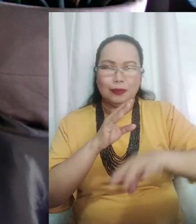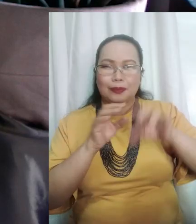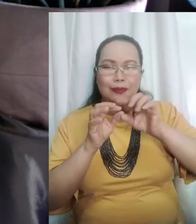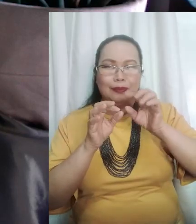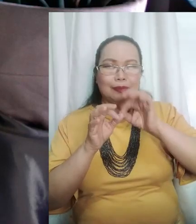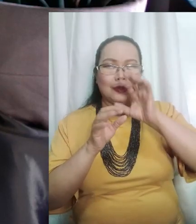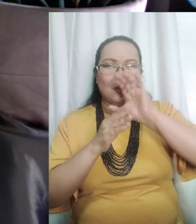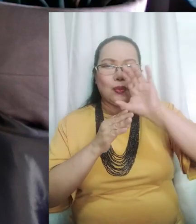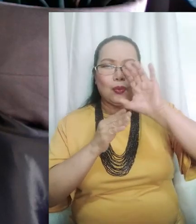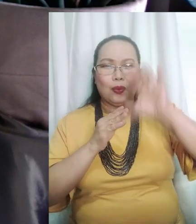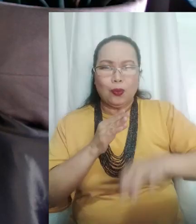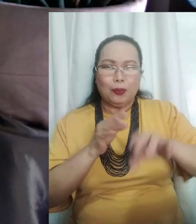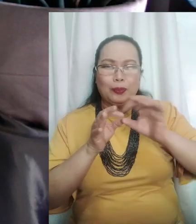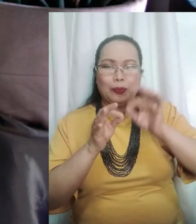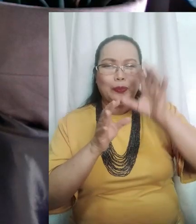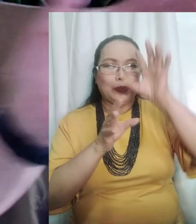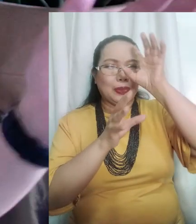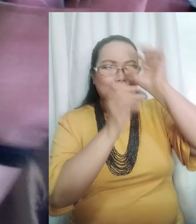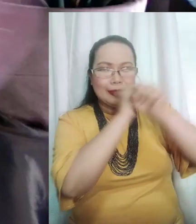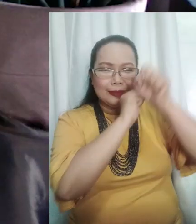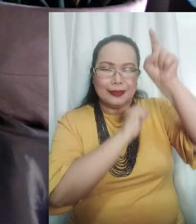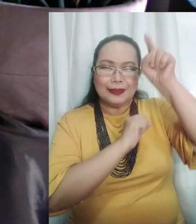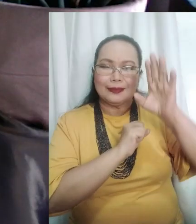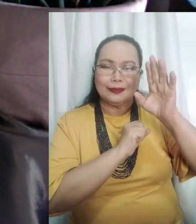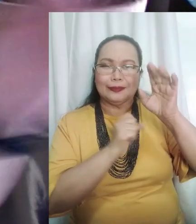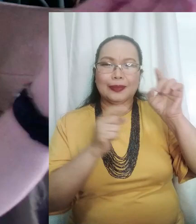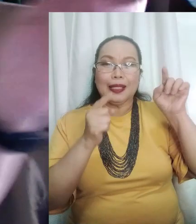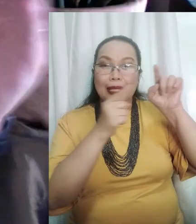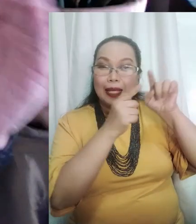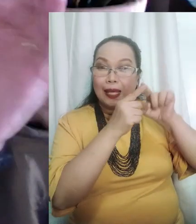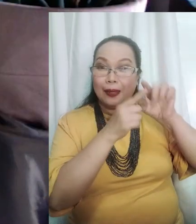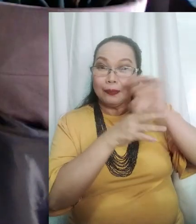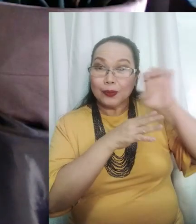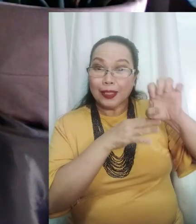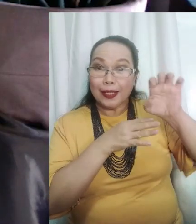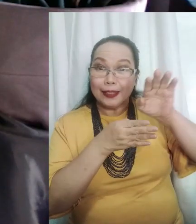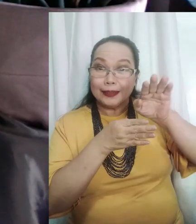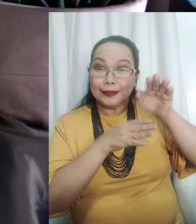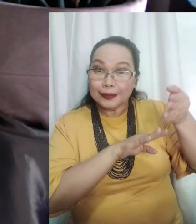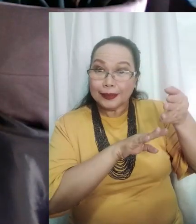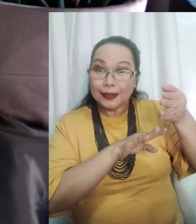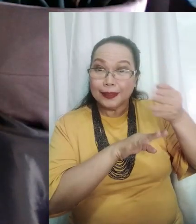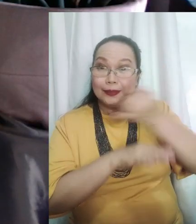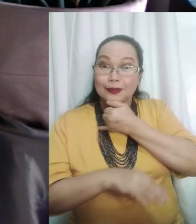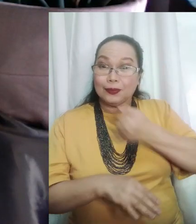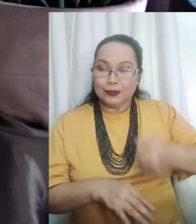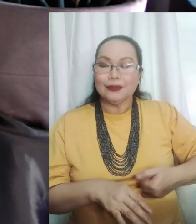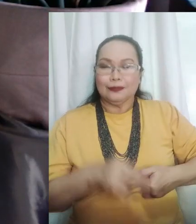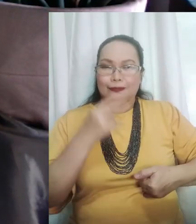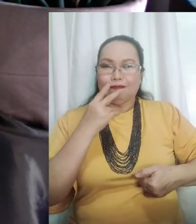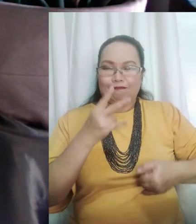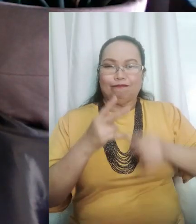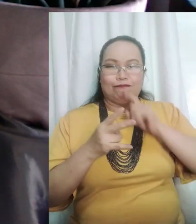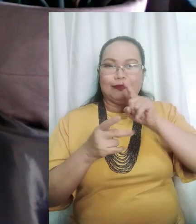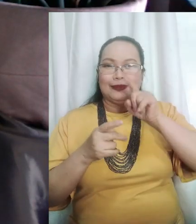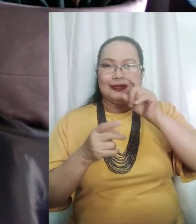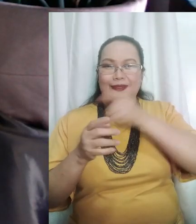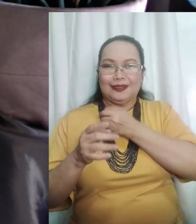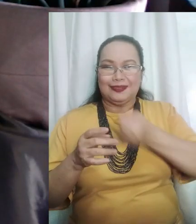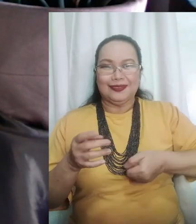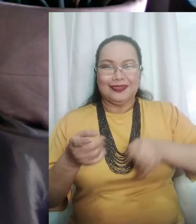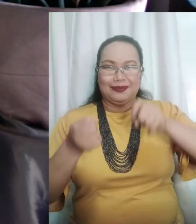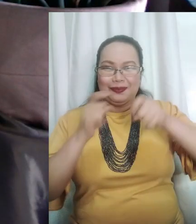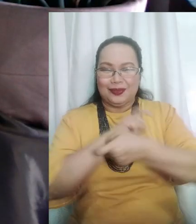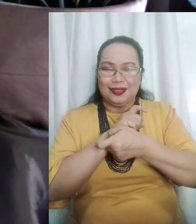you continue the story up to the very end of Joseph's life in Genesis 50, you would see a